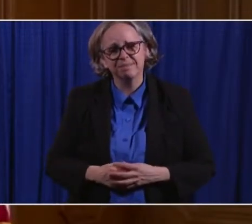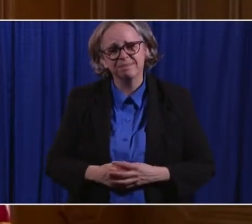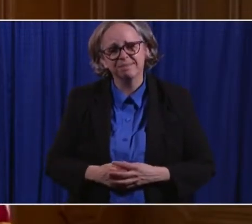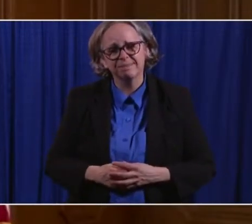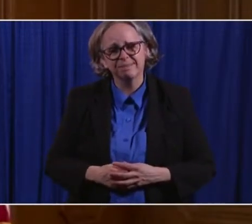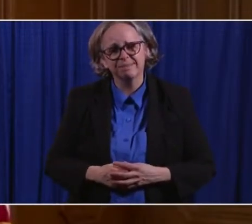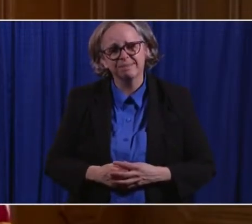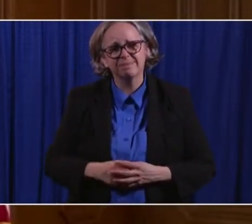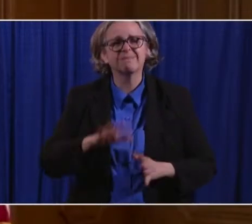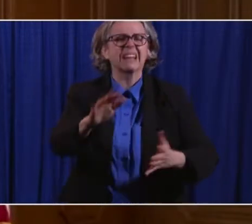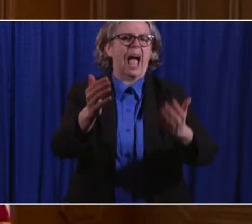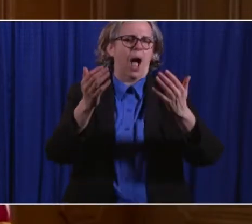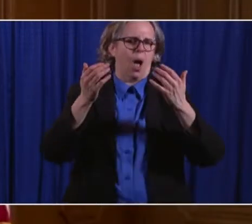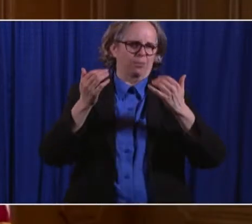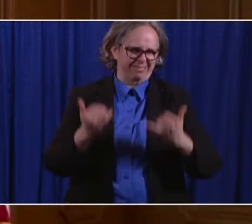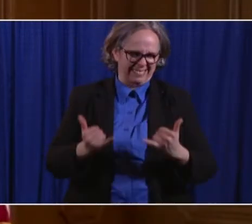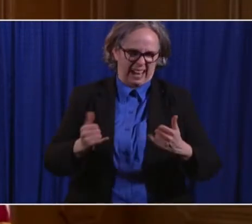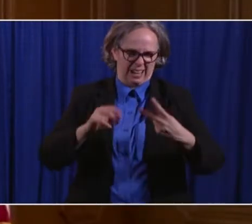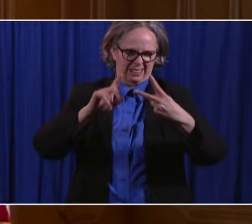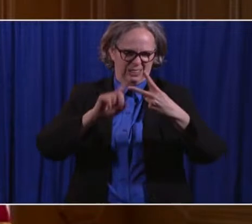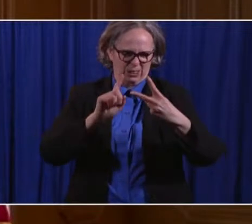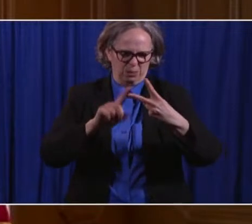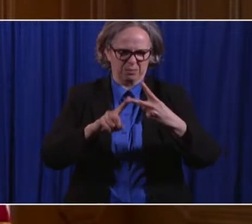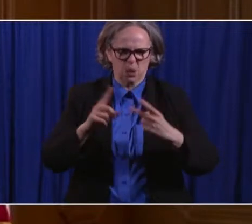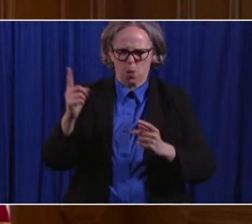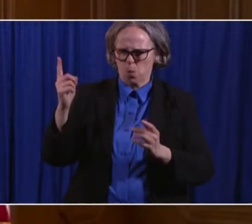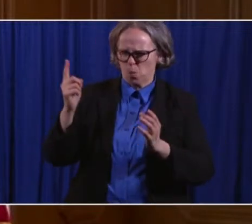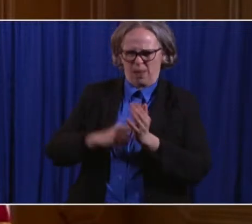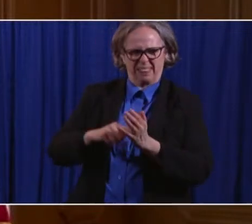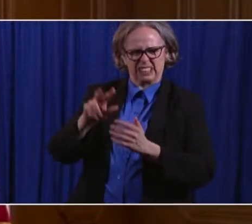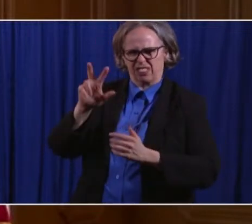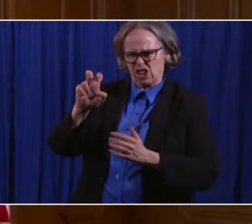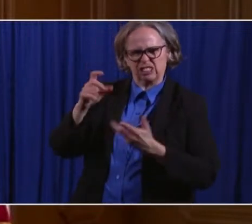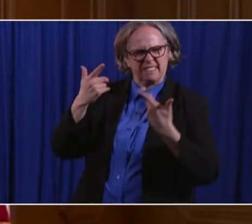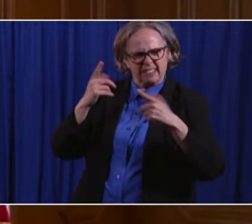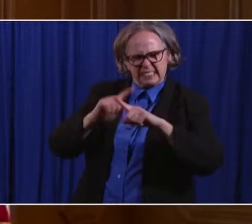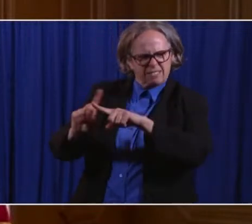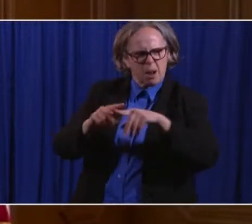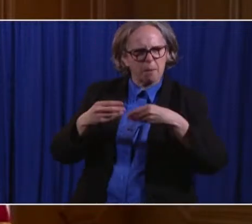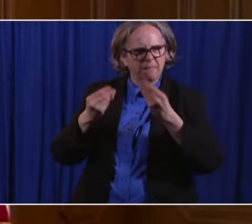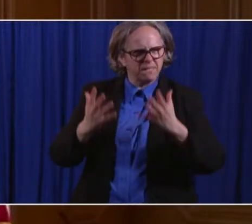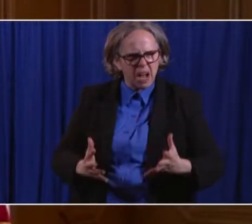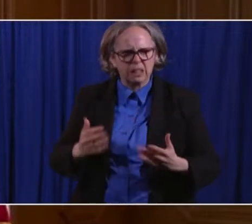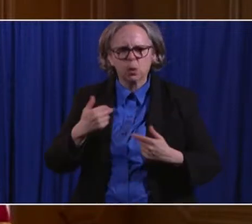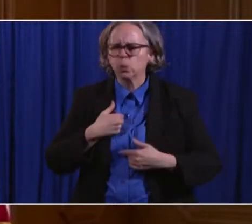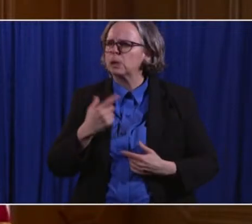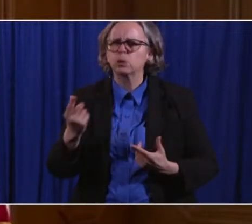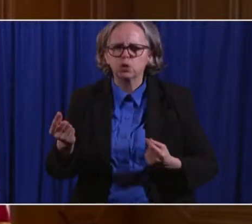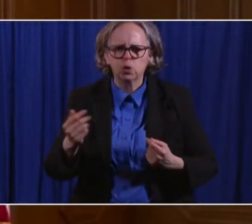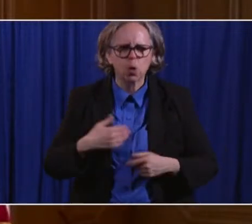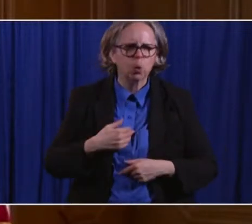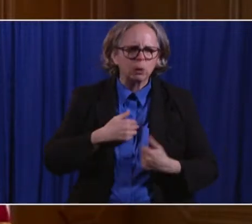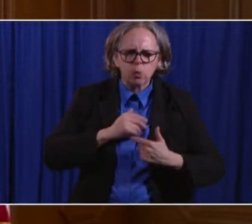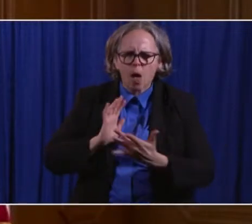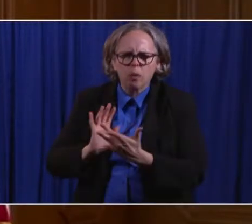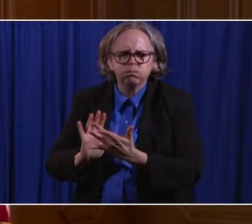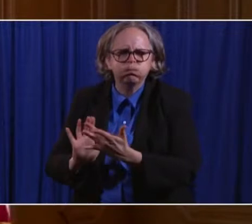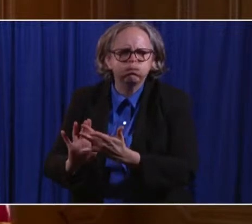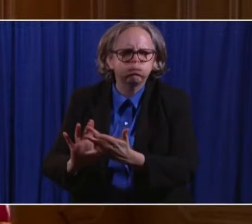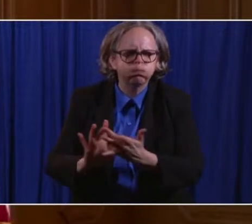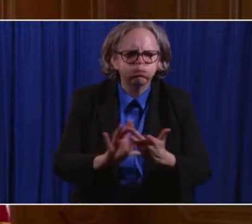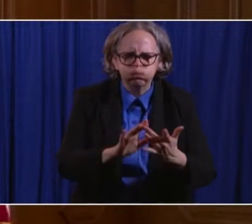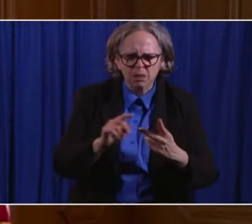1,300 providers and asking them which ones want to be considered to partner